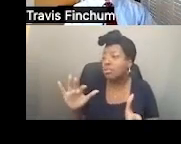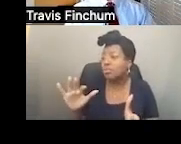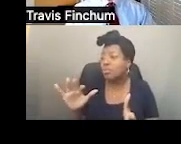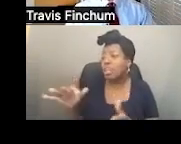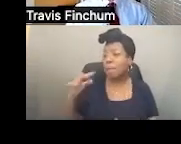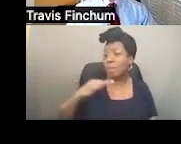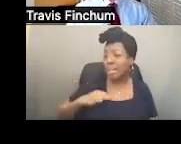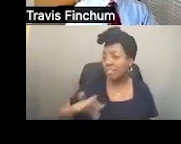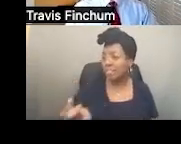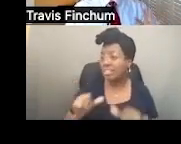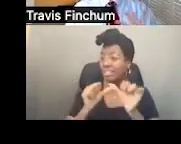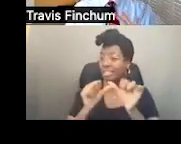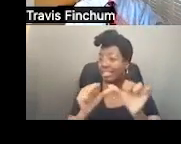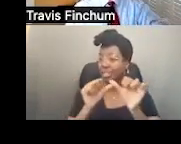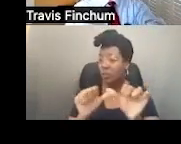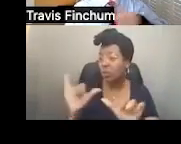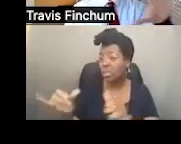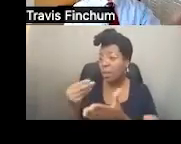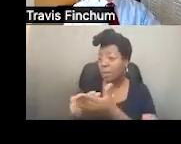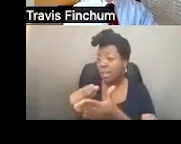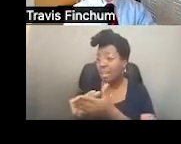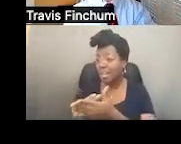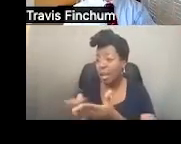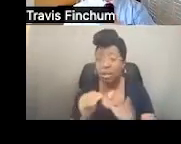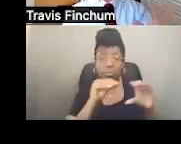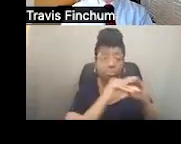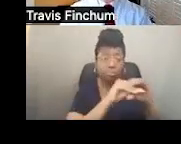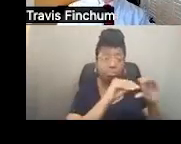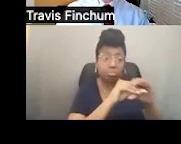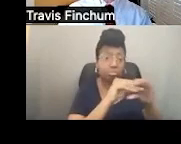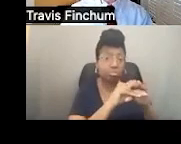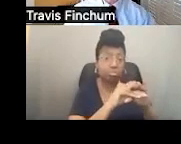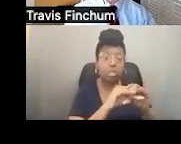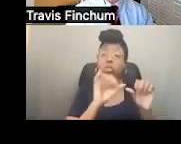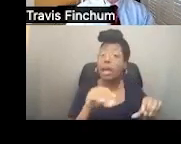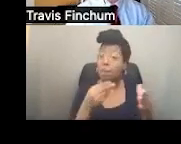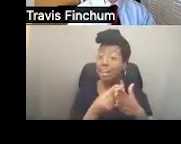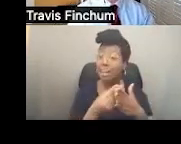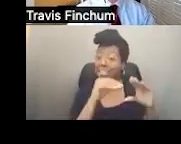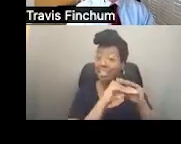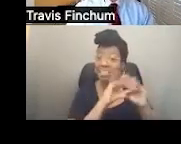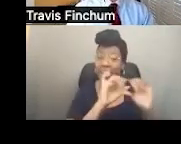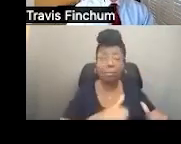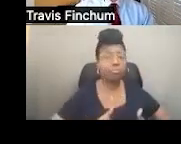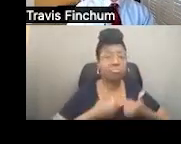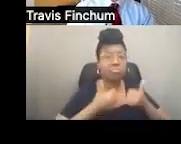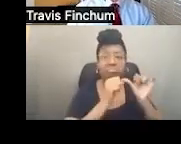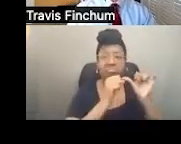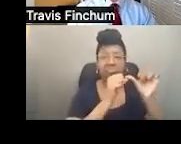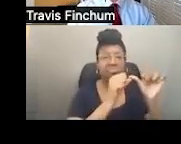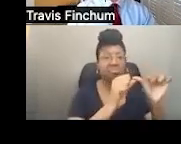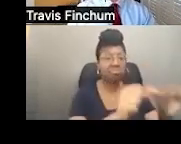money into a trust. These trusts can be there for the lifetime of that beneficiary. And